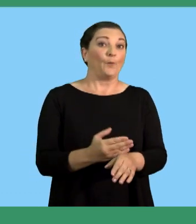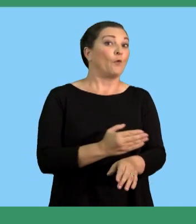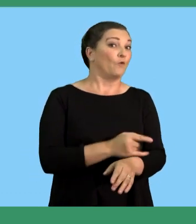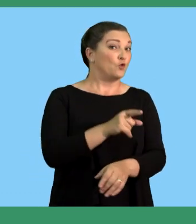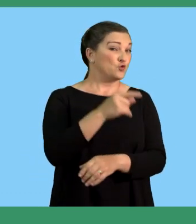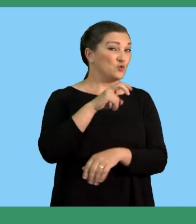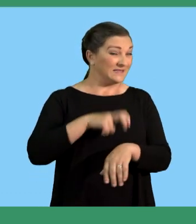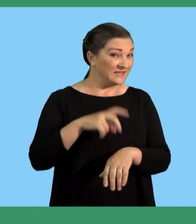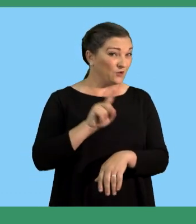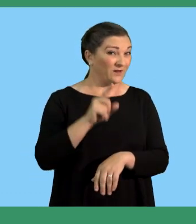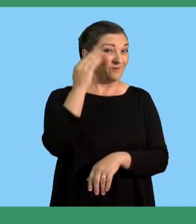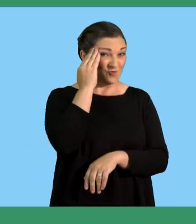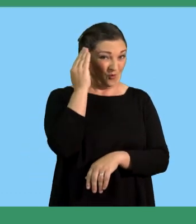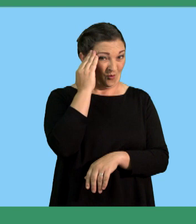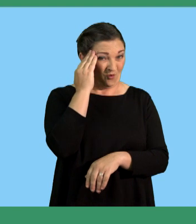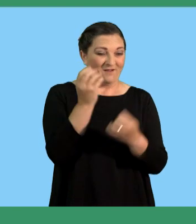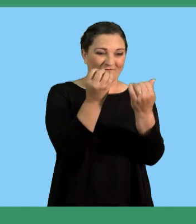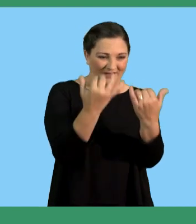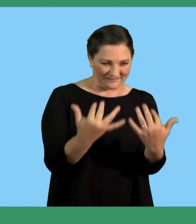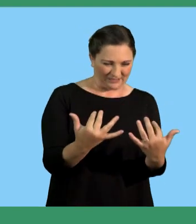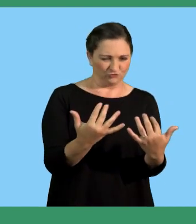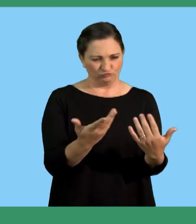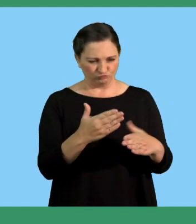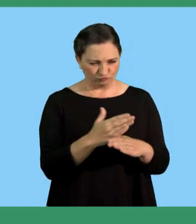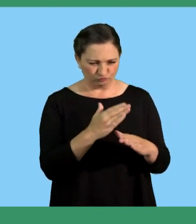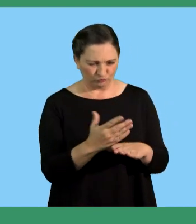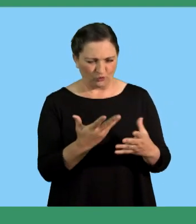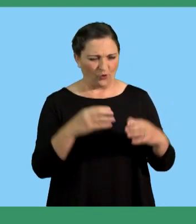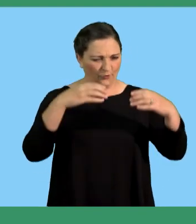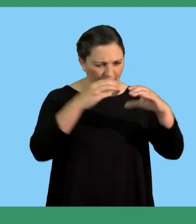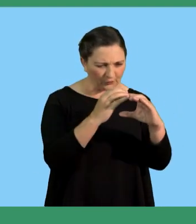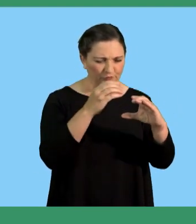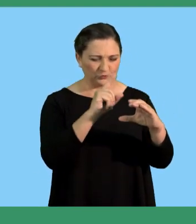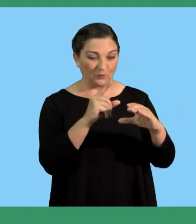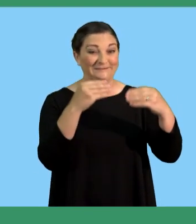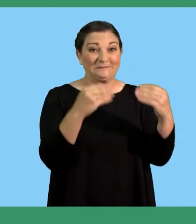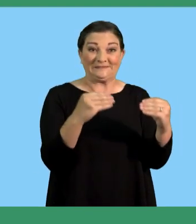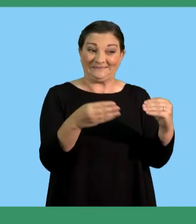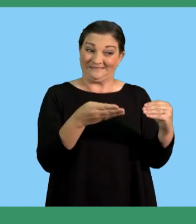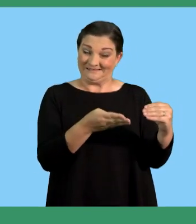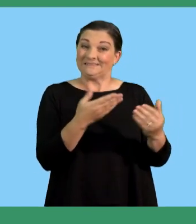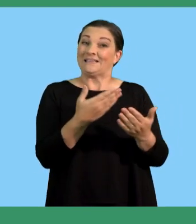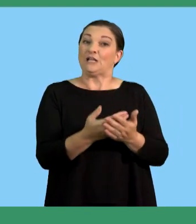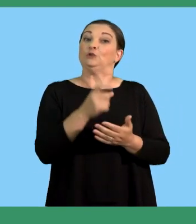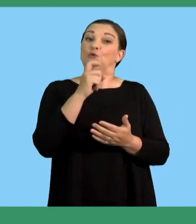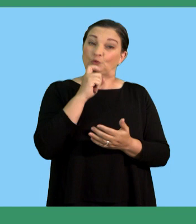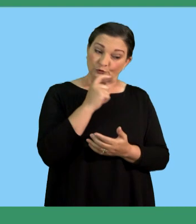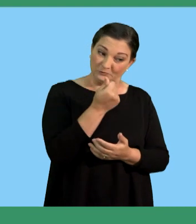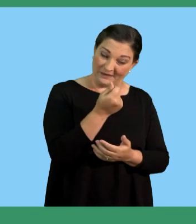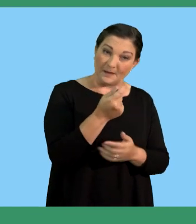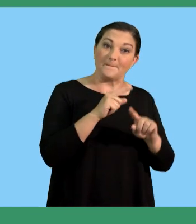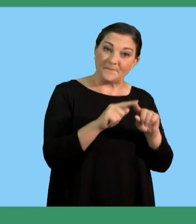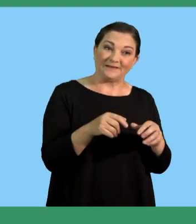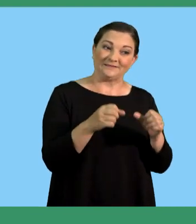pre-knowledge, you must know that financial function focuses on ensuring that businesses are able to use money according